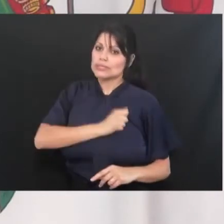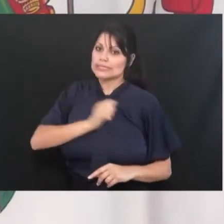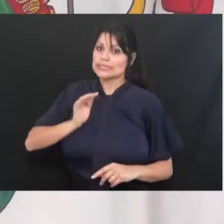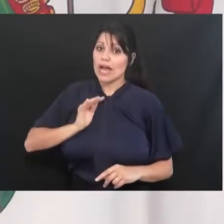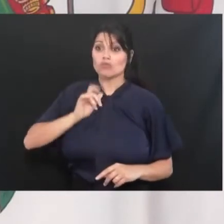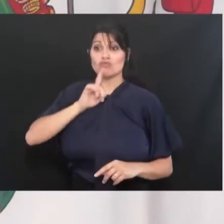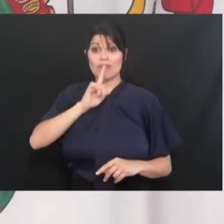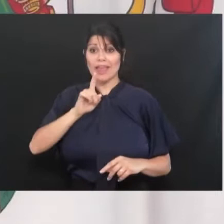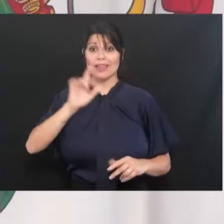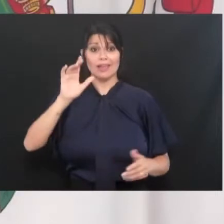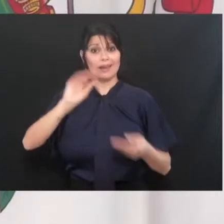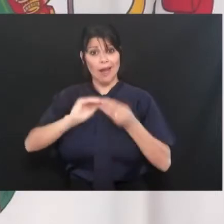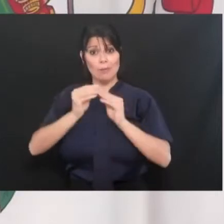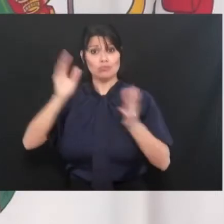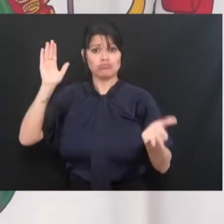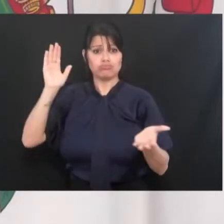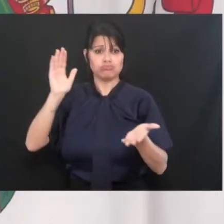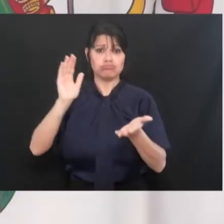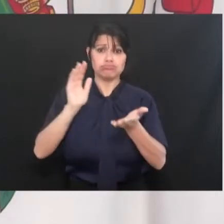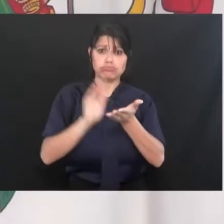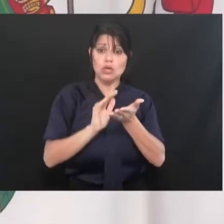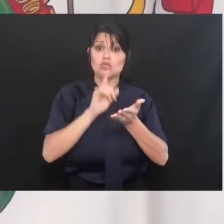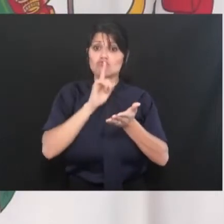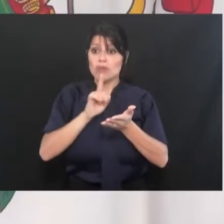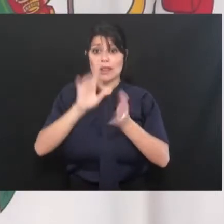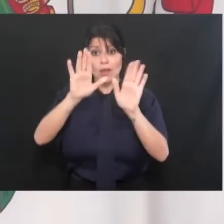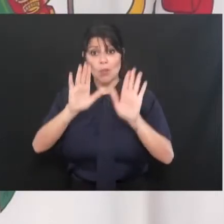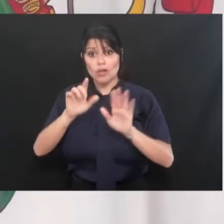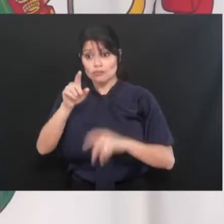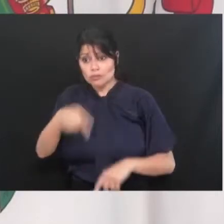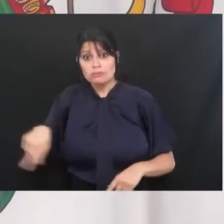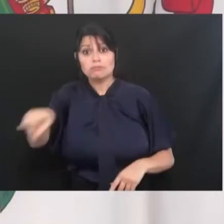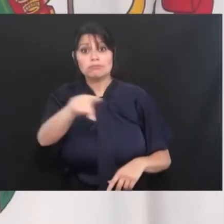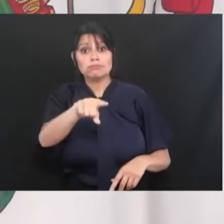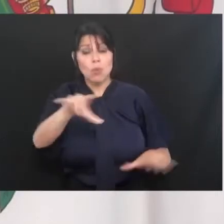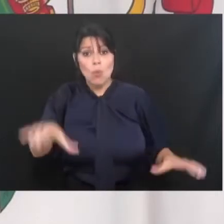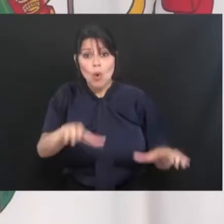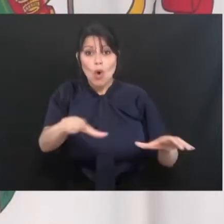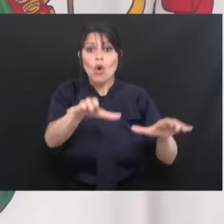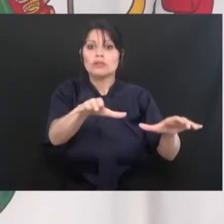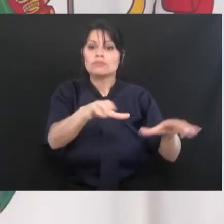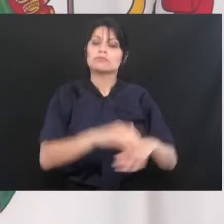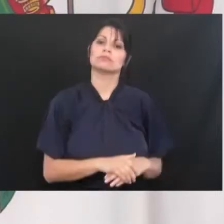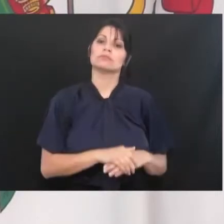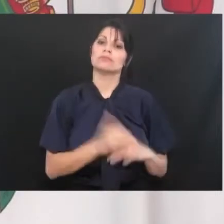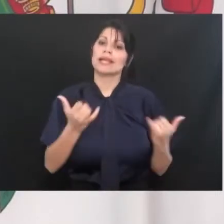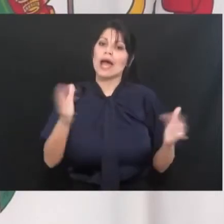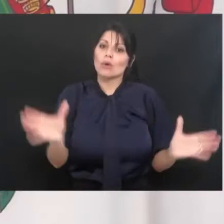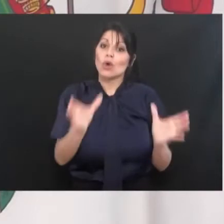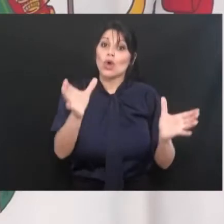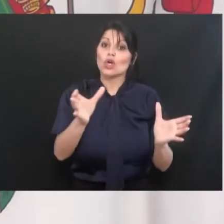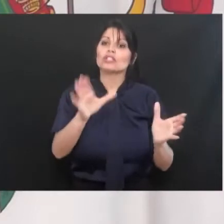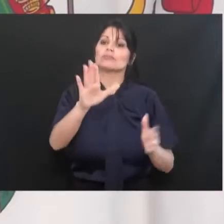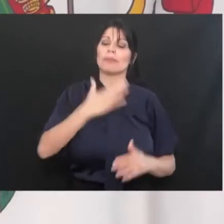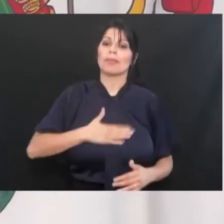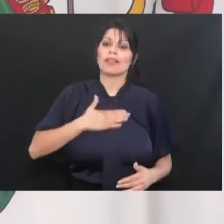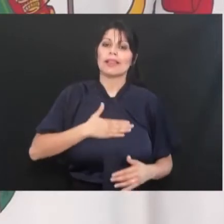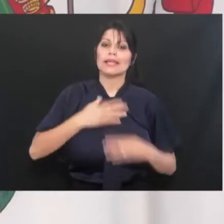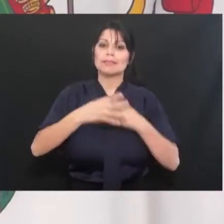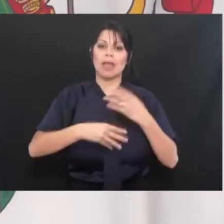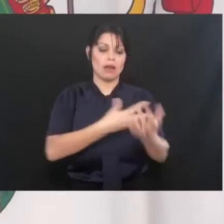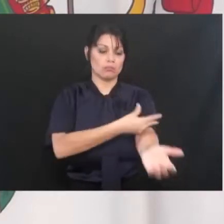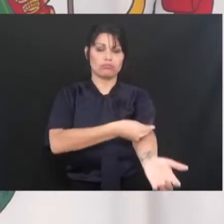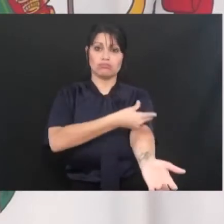and all the corrections people and all the healthcare people, great work. I encourage you again about giving blood and plasma. That's